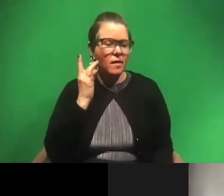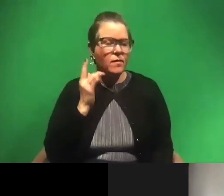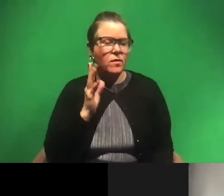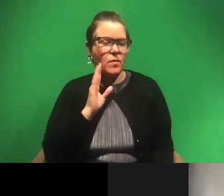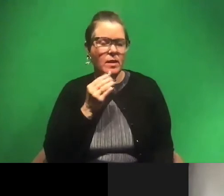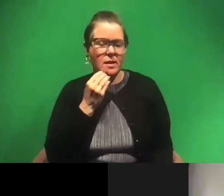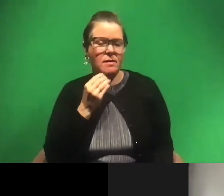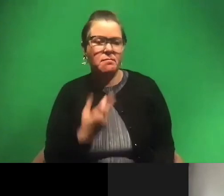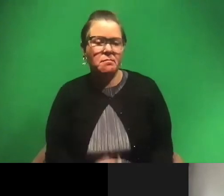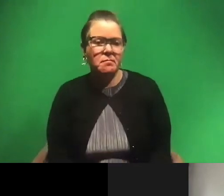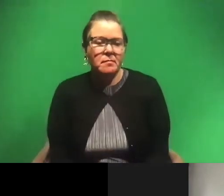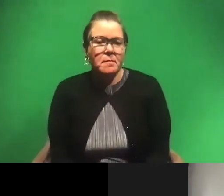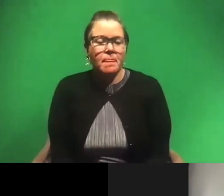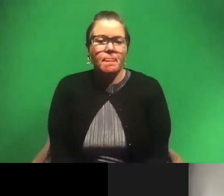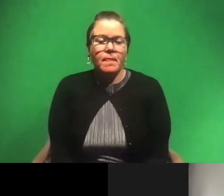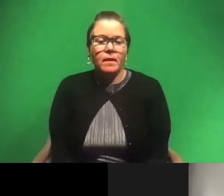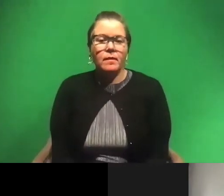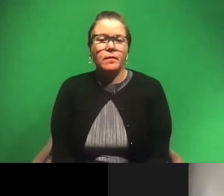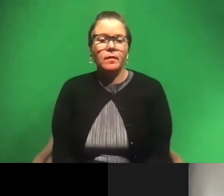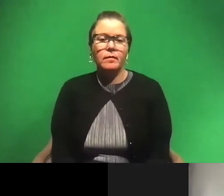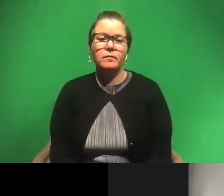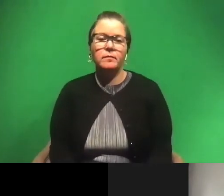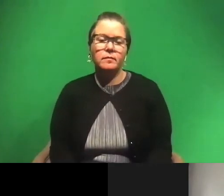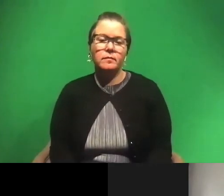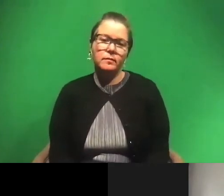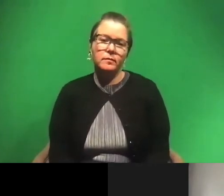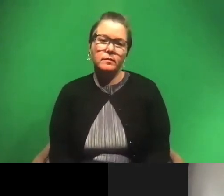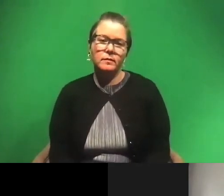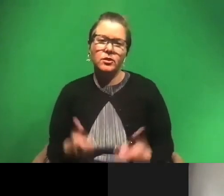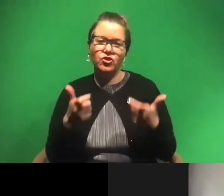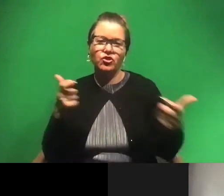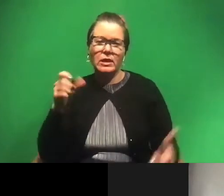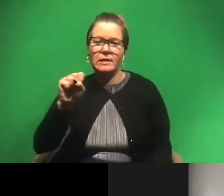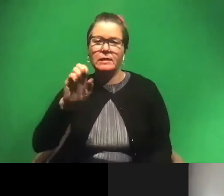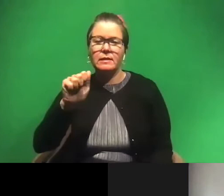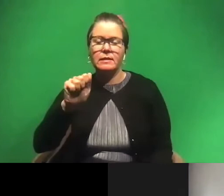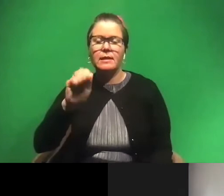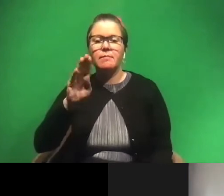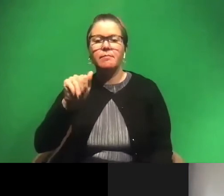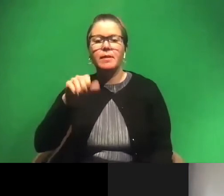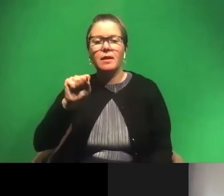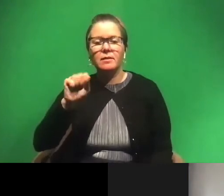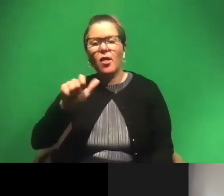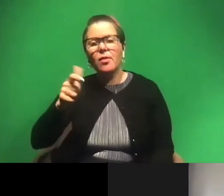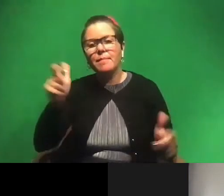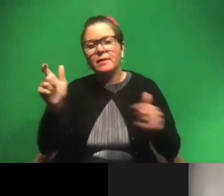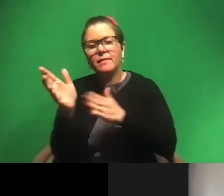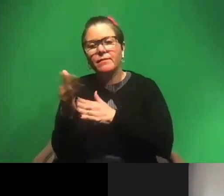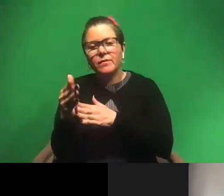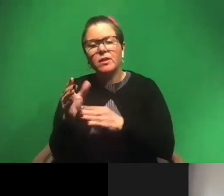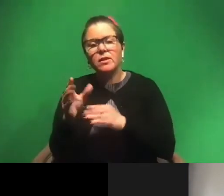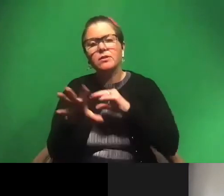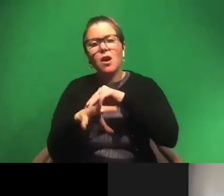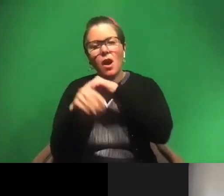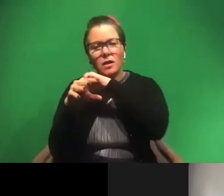abalone. The giant sea bass, other big fish, octopus are really